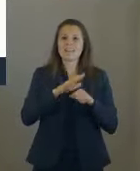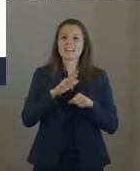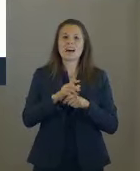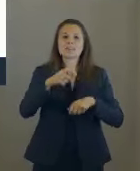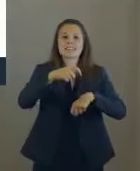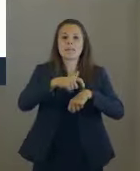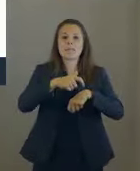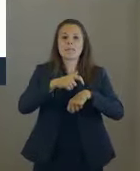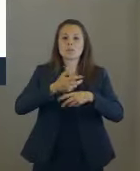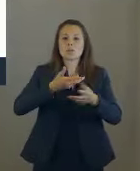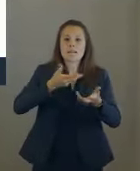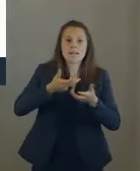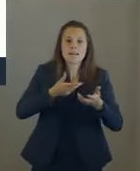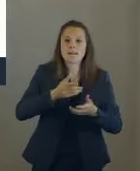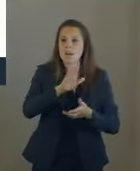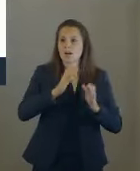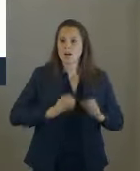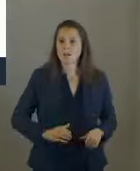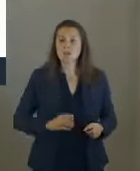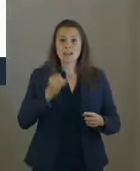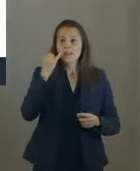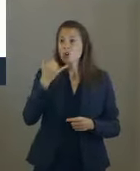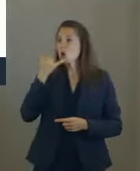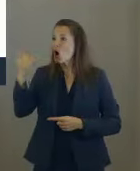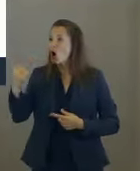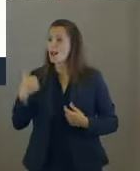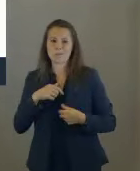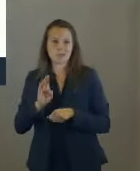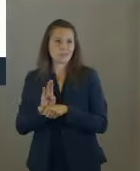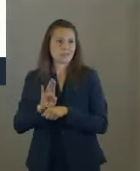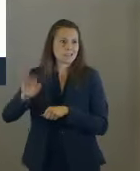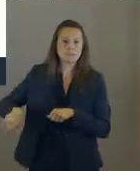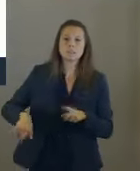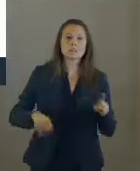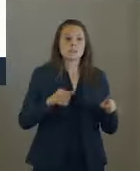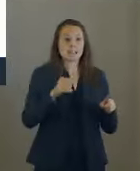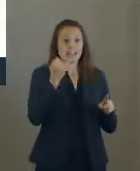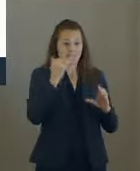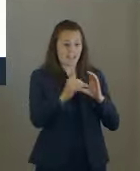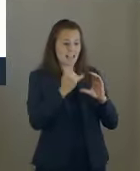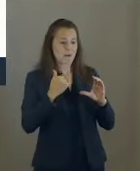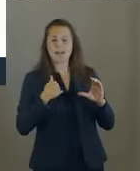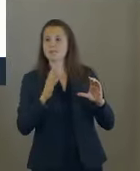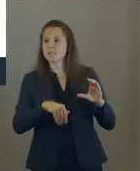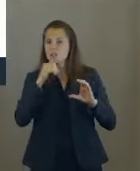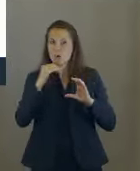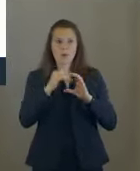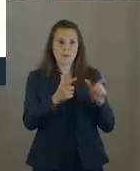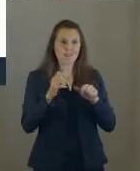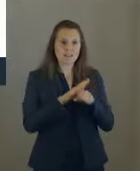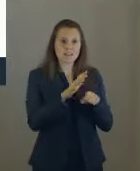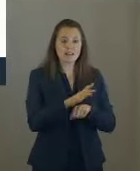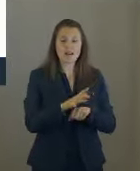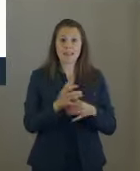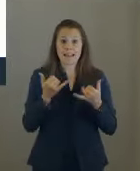them. We are not there to answer the phone for them when they call. We don't email them back fast enough. We're not in the office enough when they come to visit us.